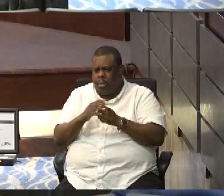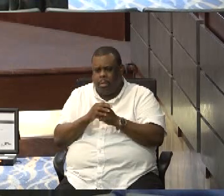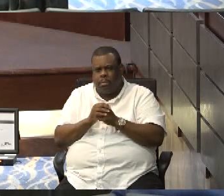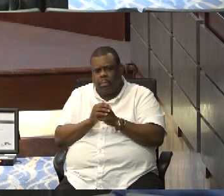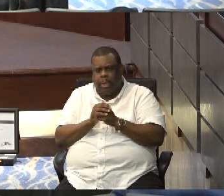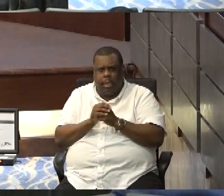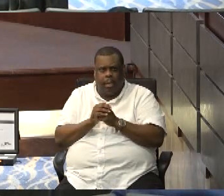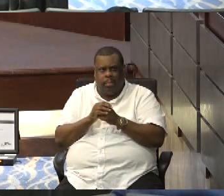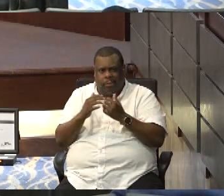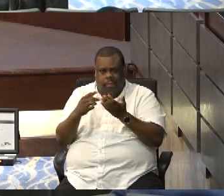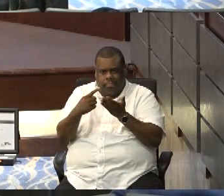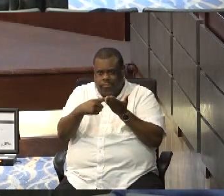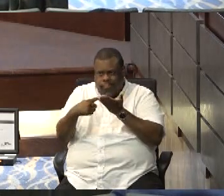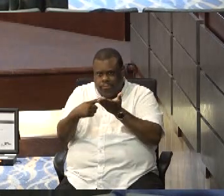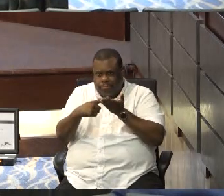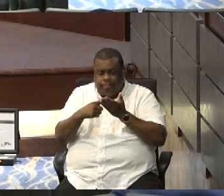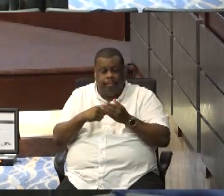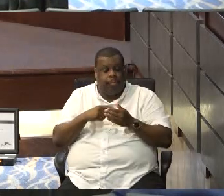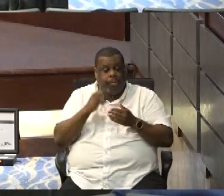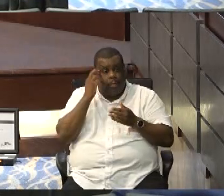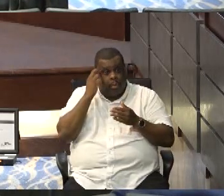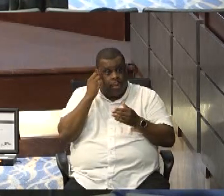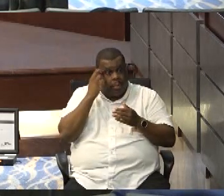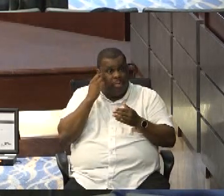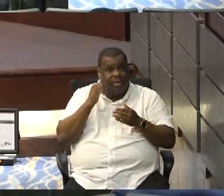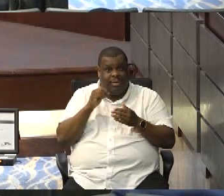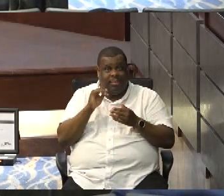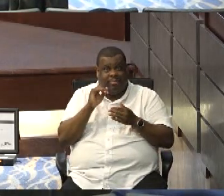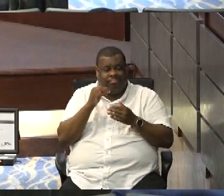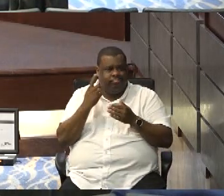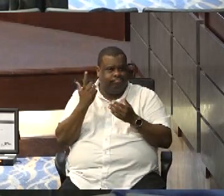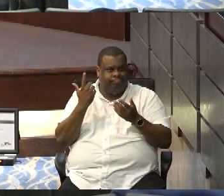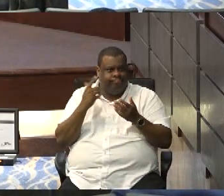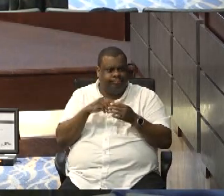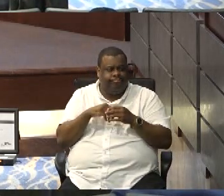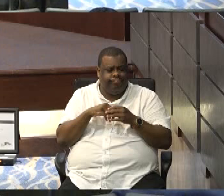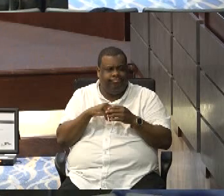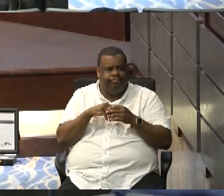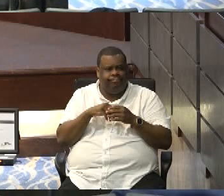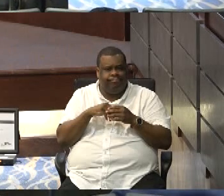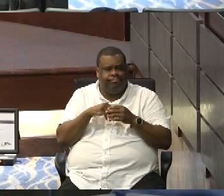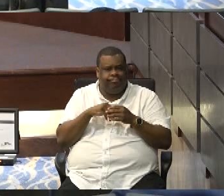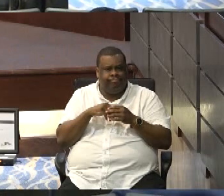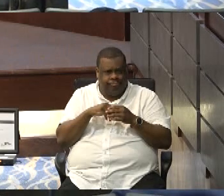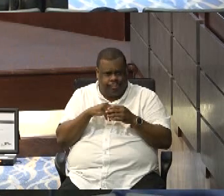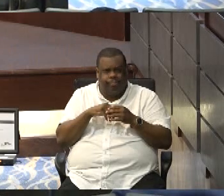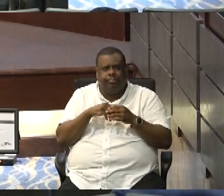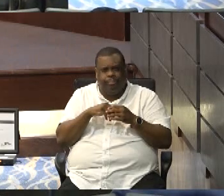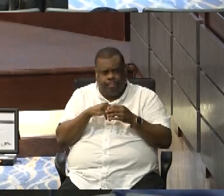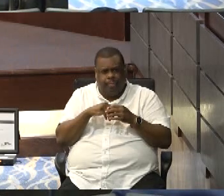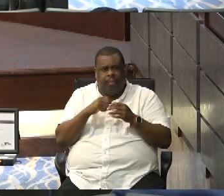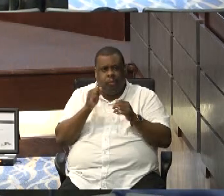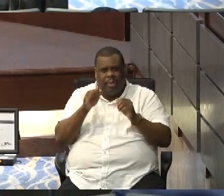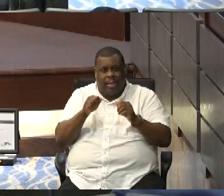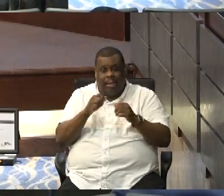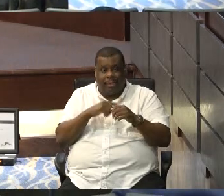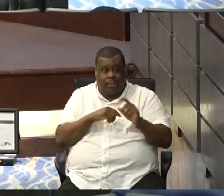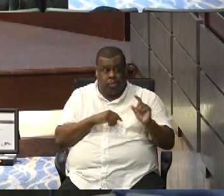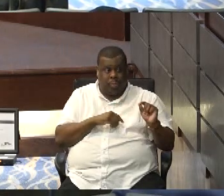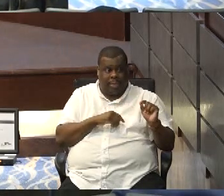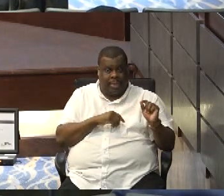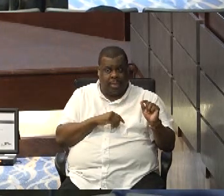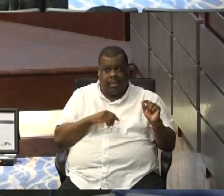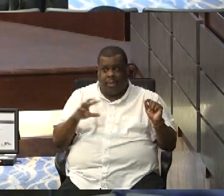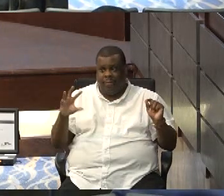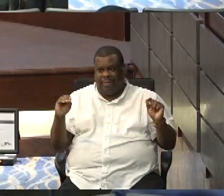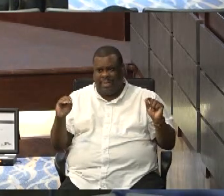think that the only way we're gonna make it make sense is that if we come get as close to the middle as possible. Yes. Is